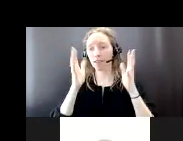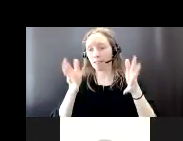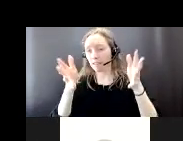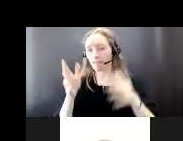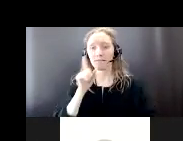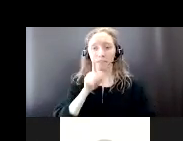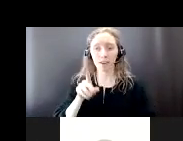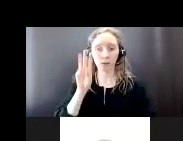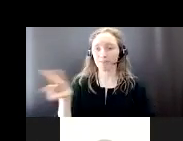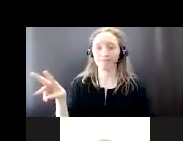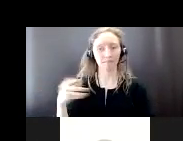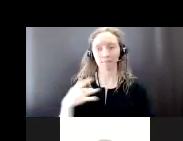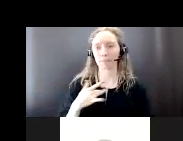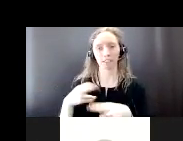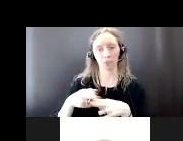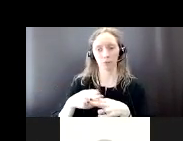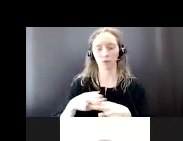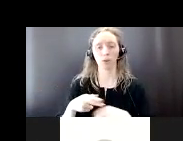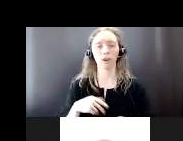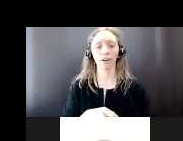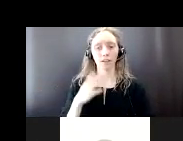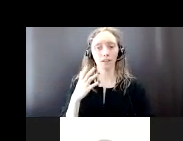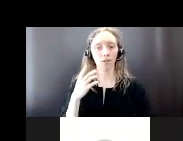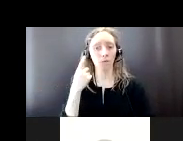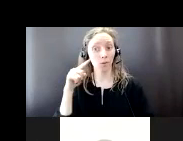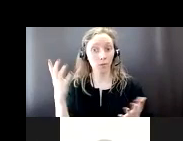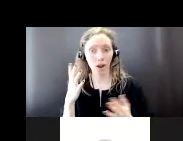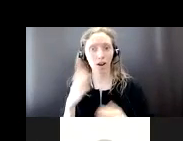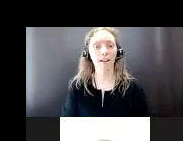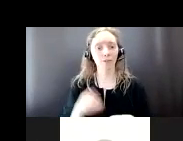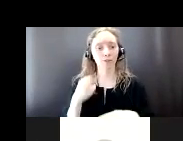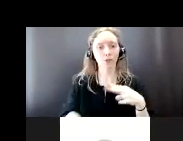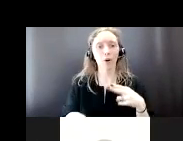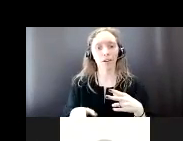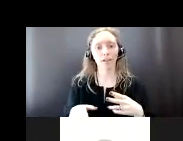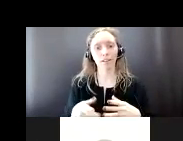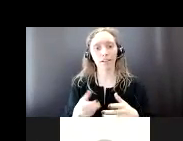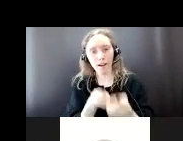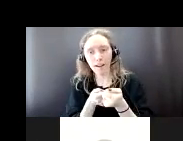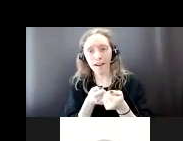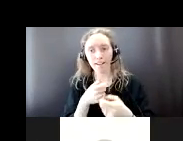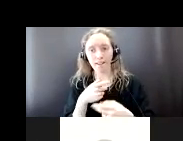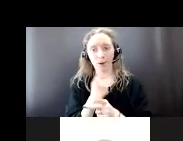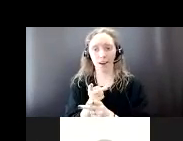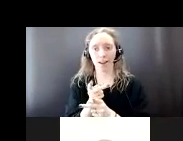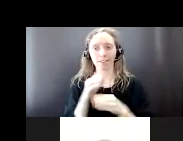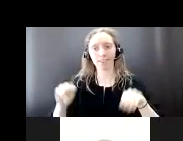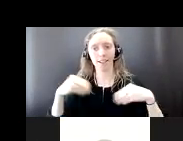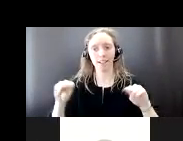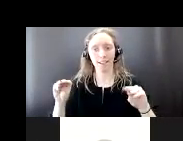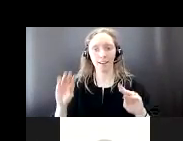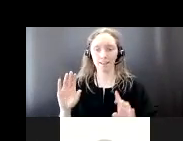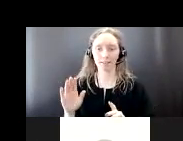products that are appealing. They can basically make it, it's so easy